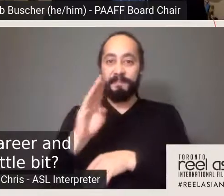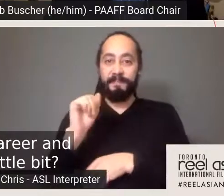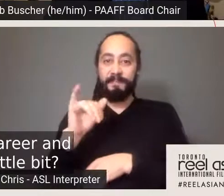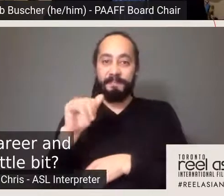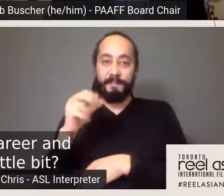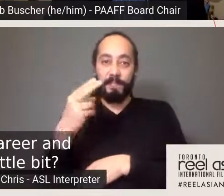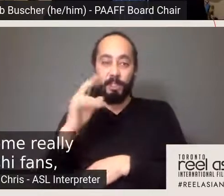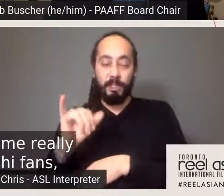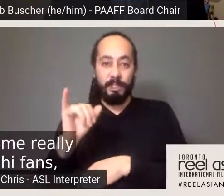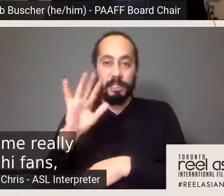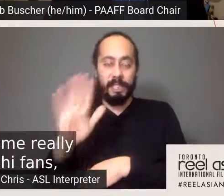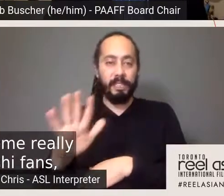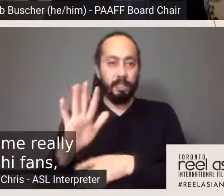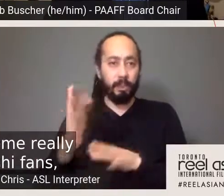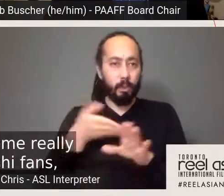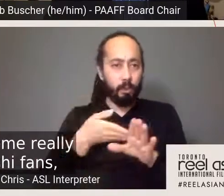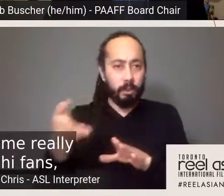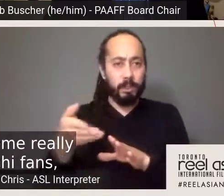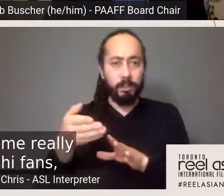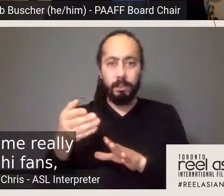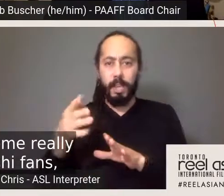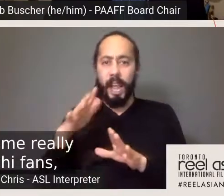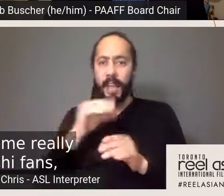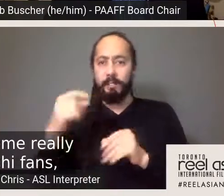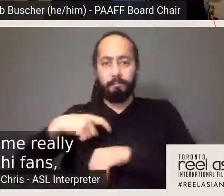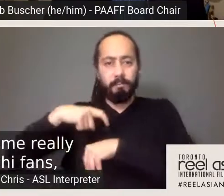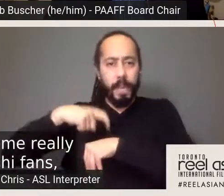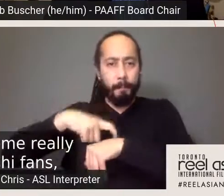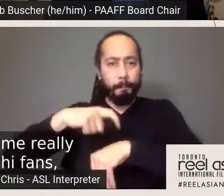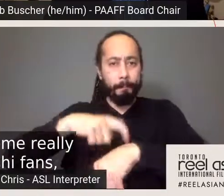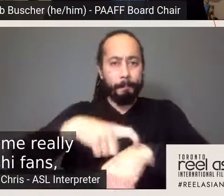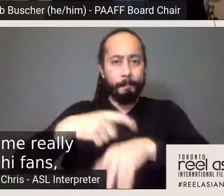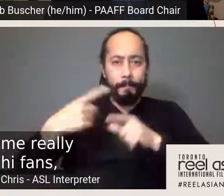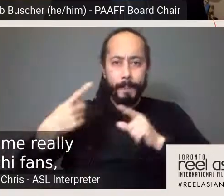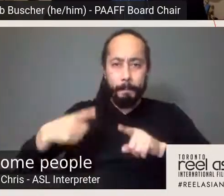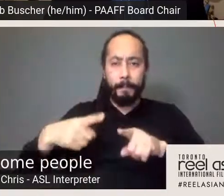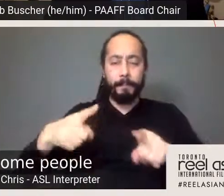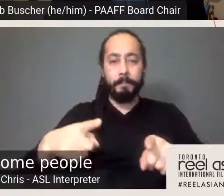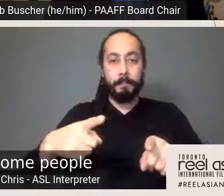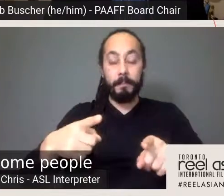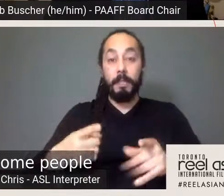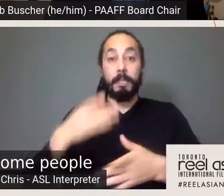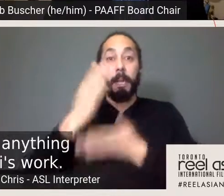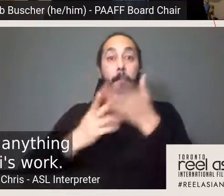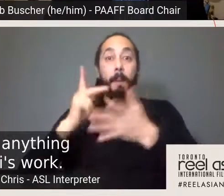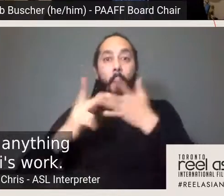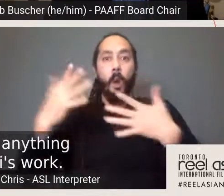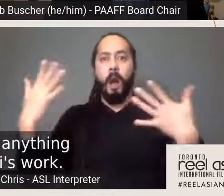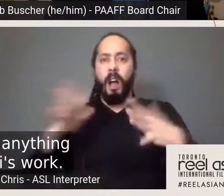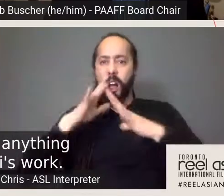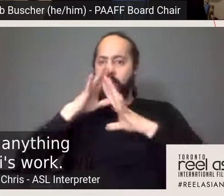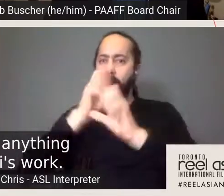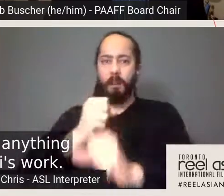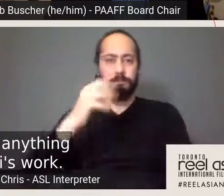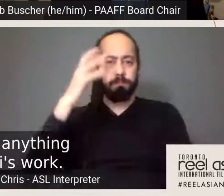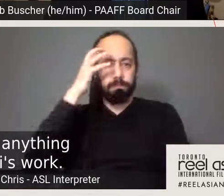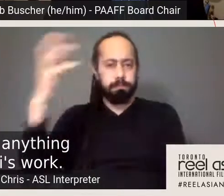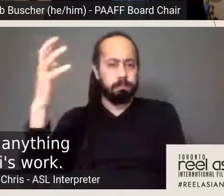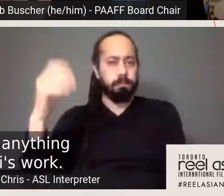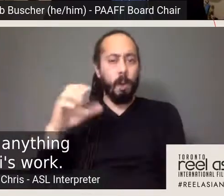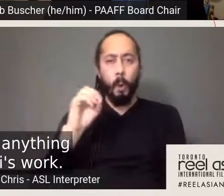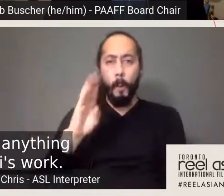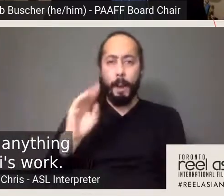a little bit? There may be some really ardent Obayashi fans, but there may be some people who don't know anything